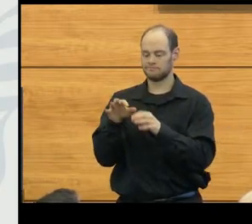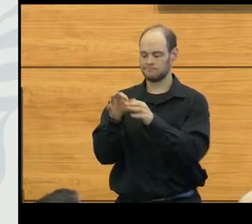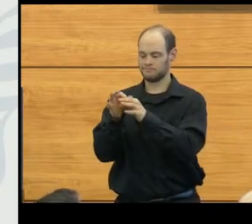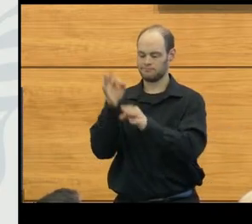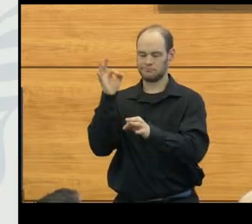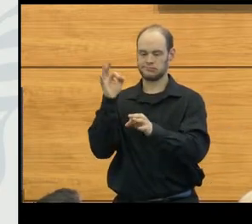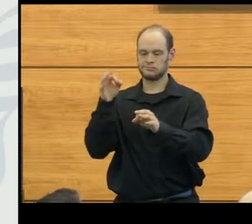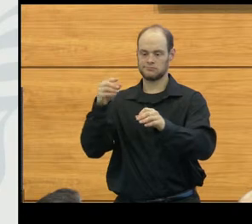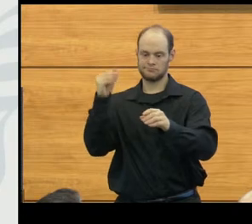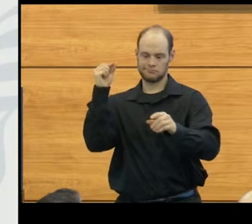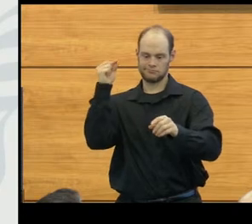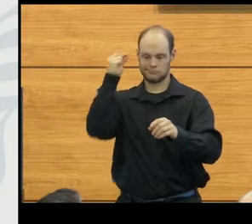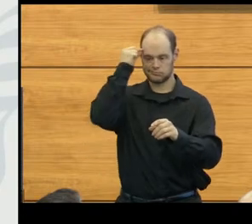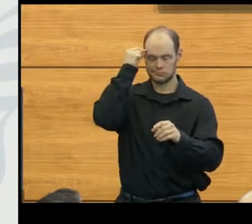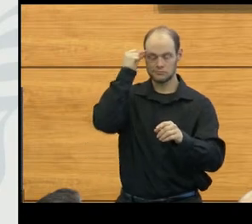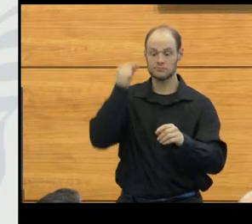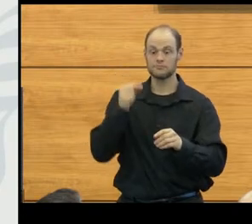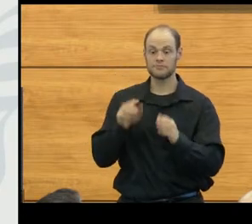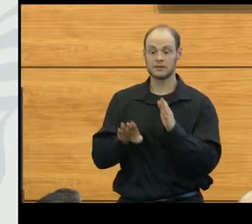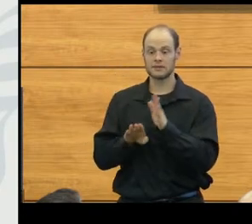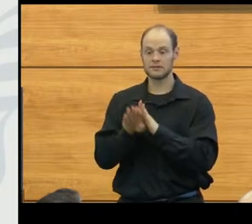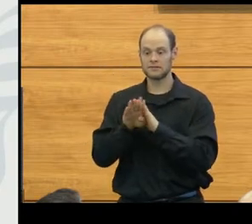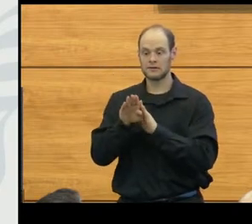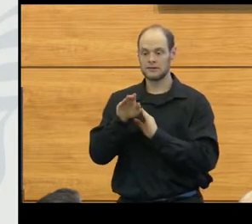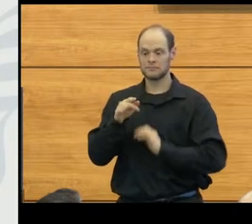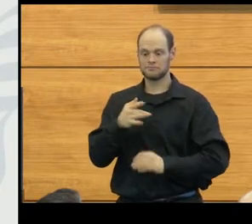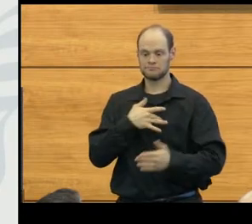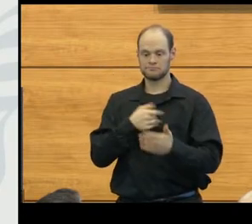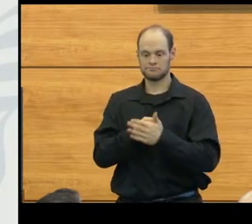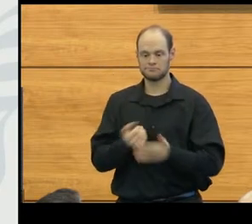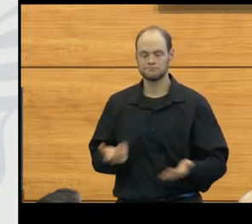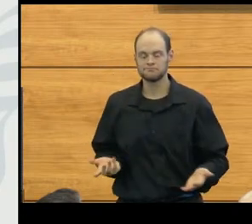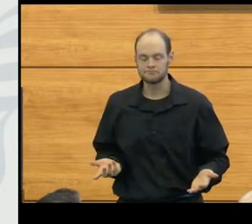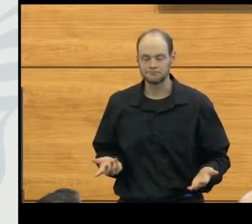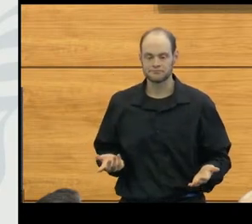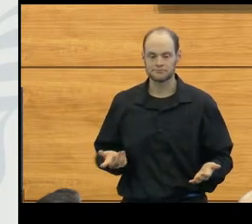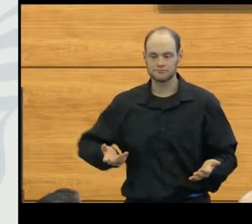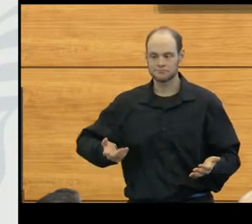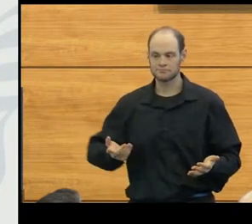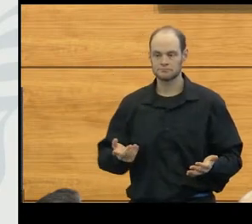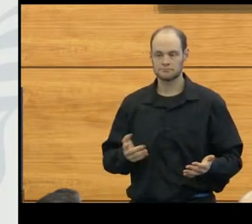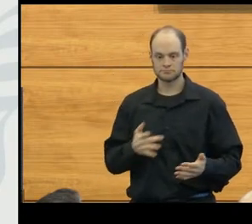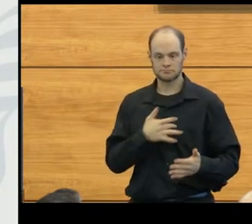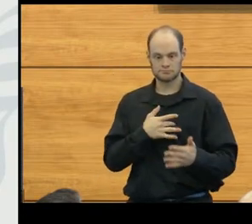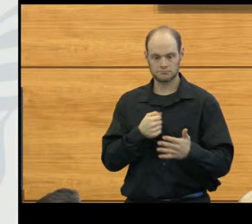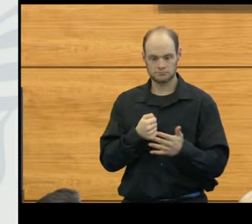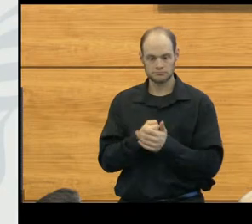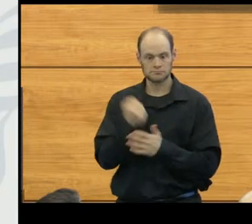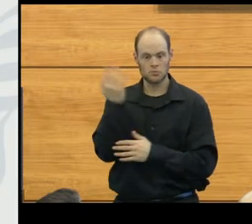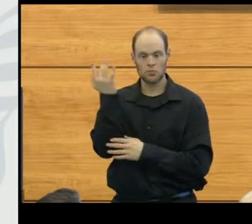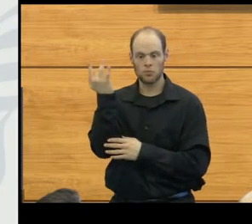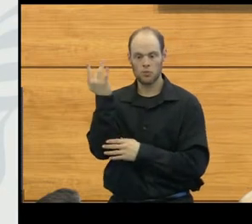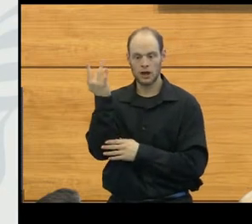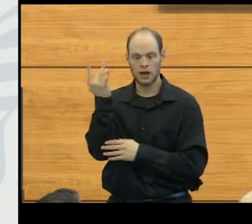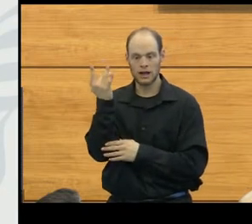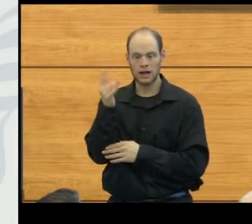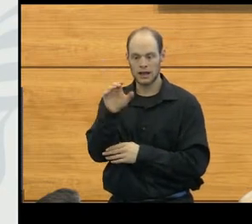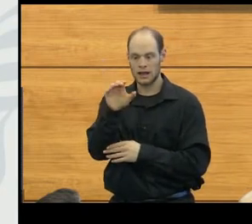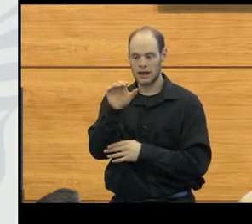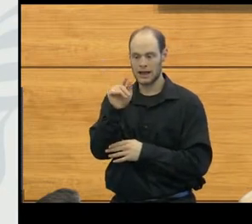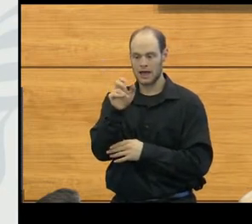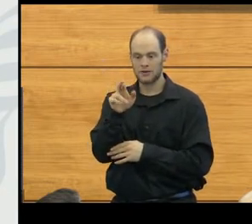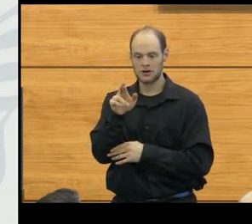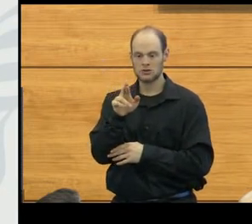put in place, developed a cardiac arrest. And that child had the cardiac arrest because the catheter itself was